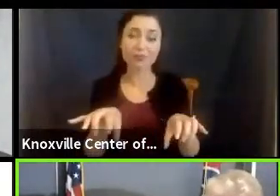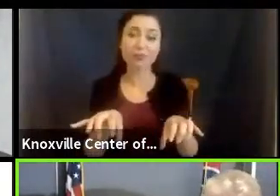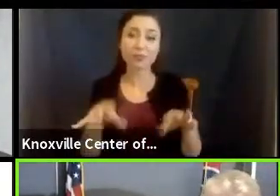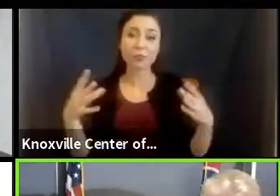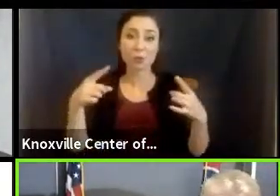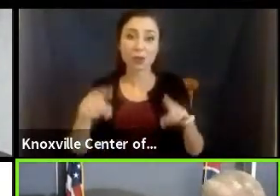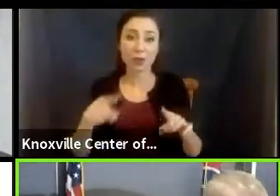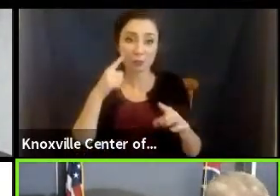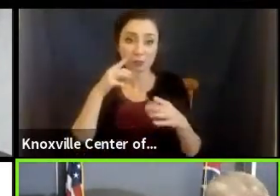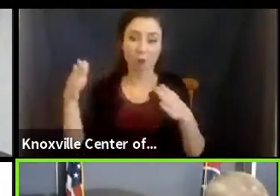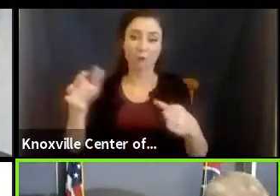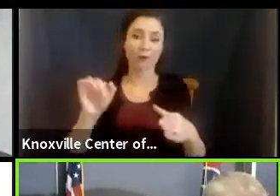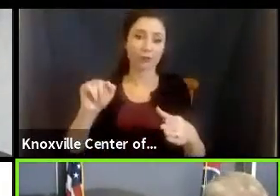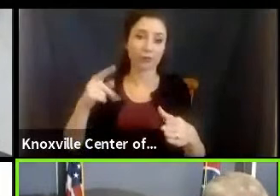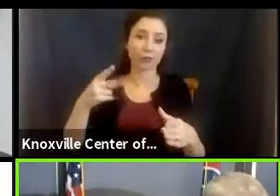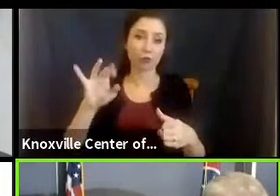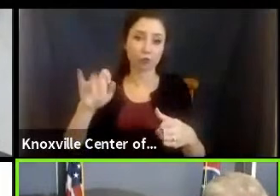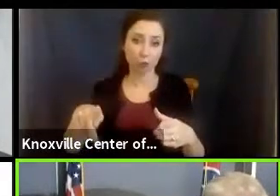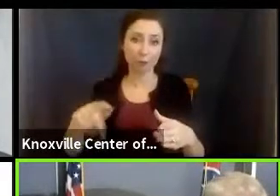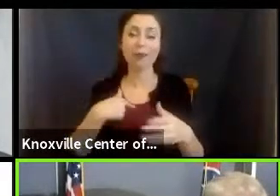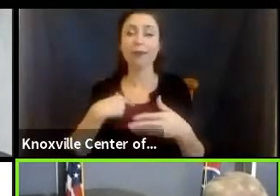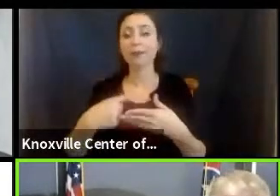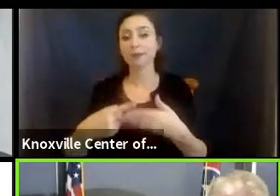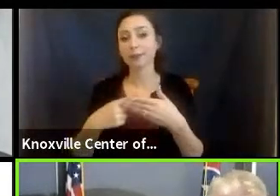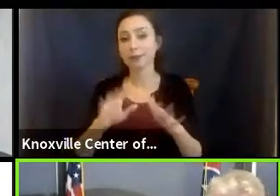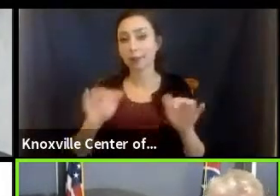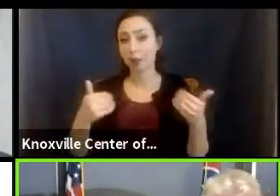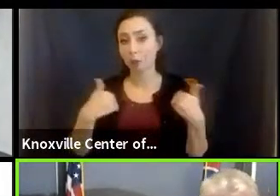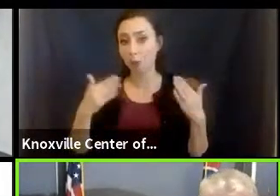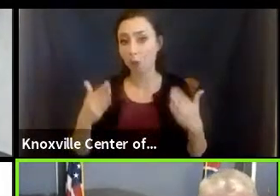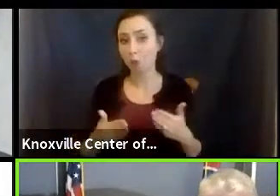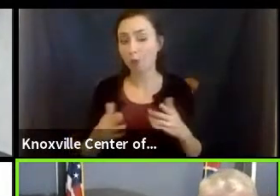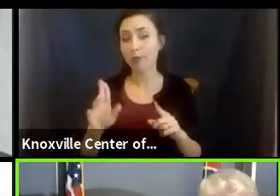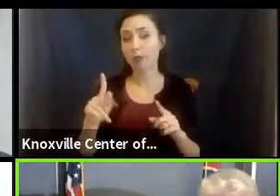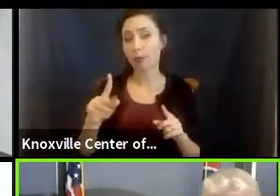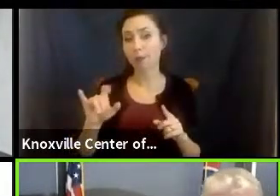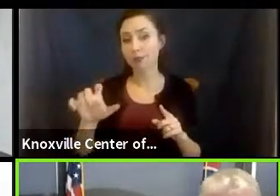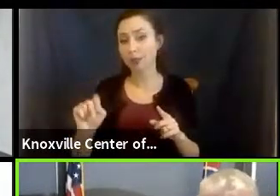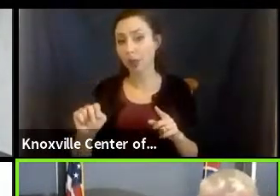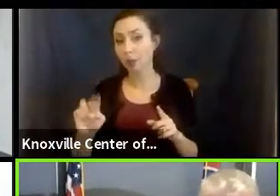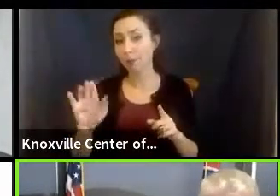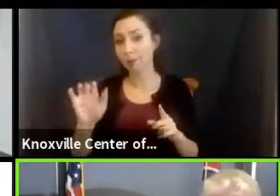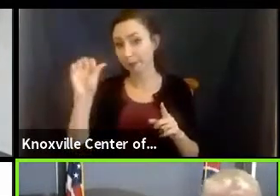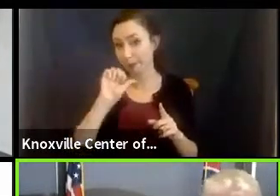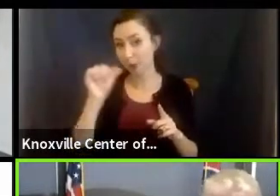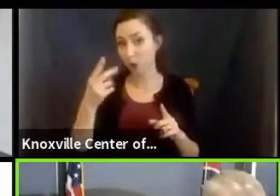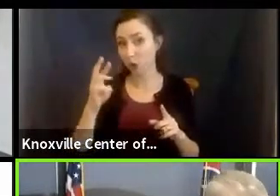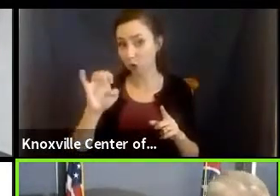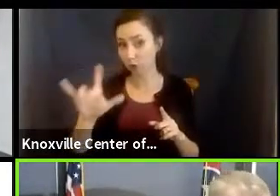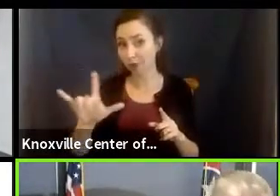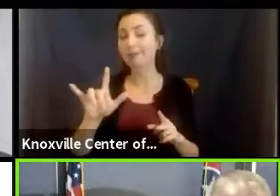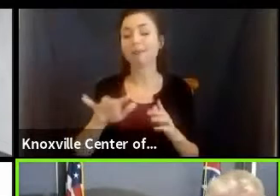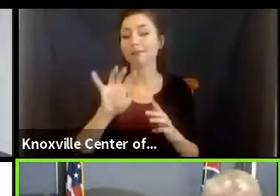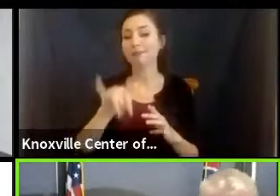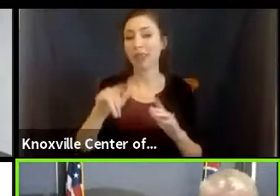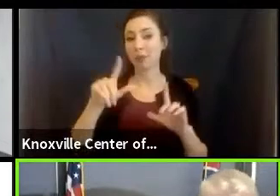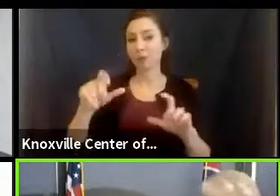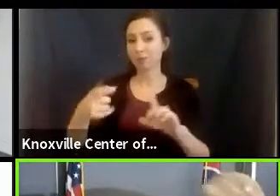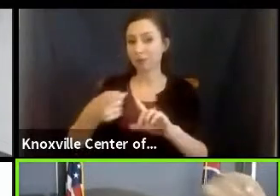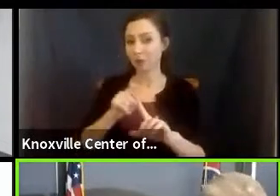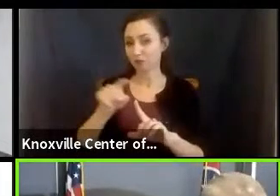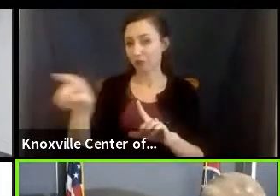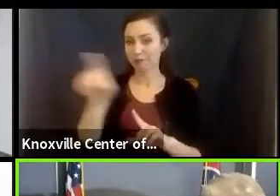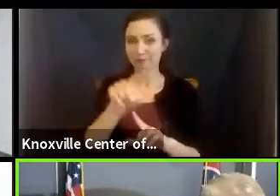on the Strip. I talked with the owner of the Uptown Bar and Grill today, which is the restaurant that that picture was taken in front